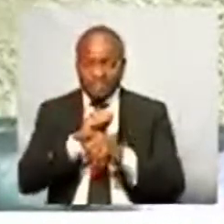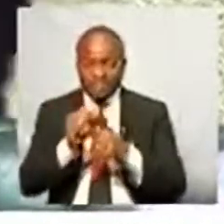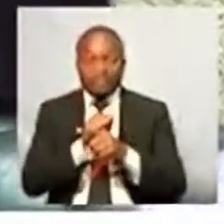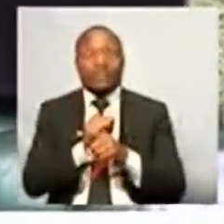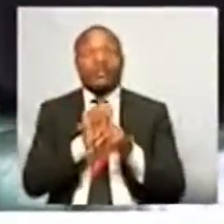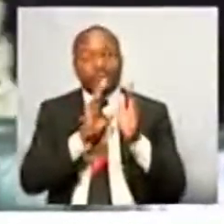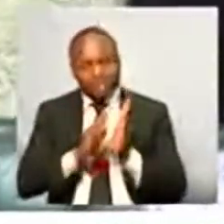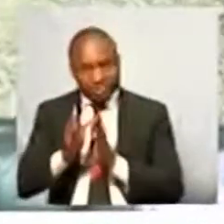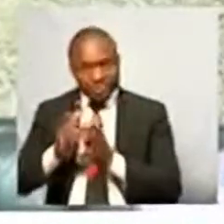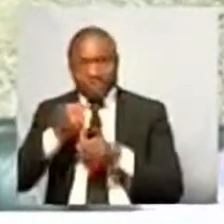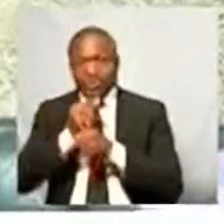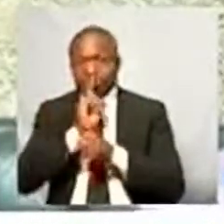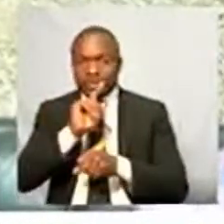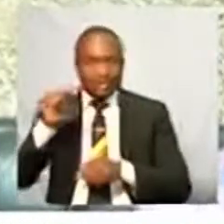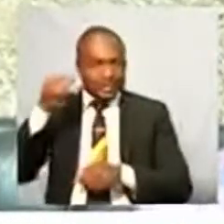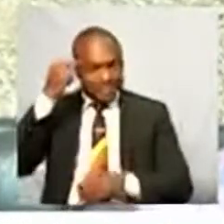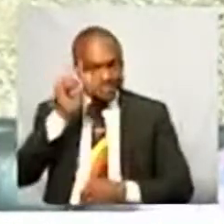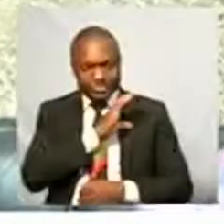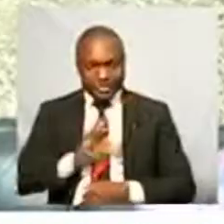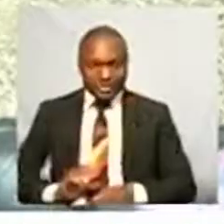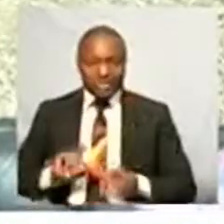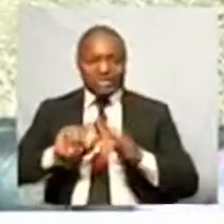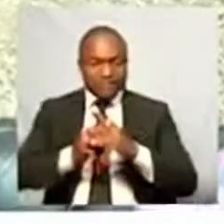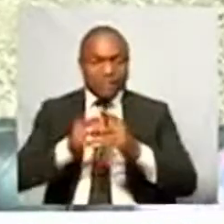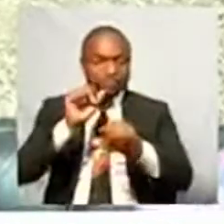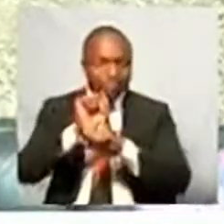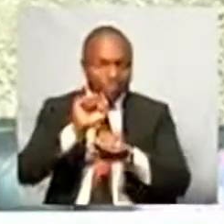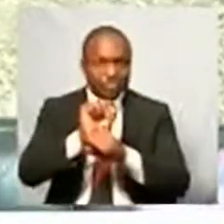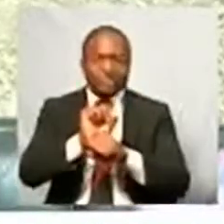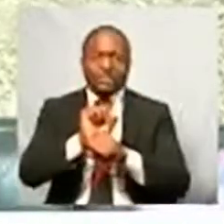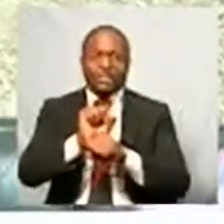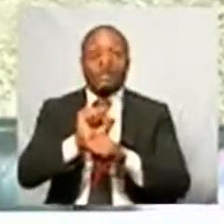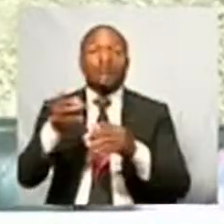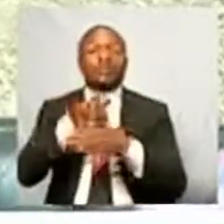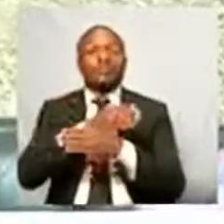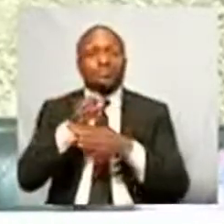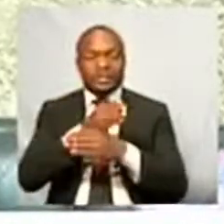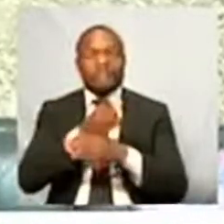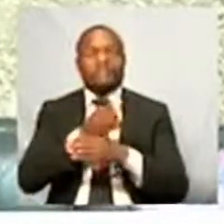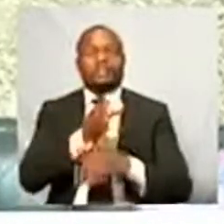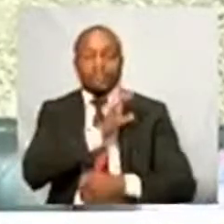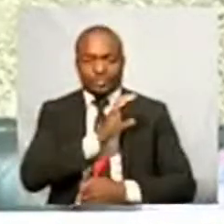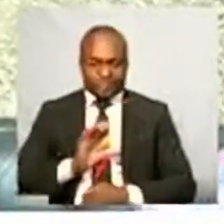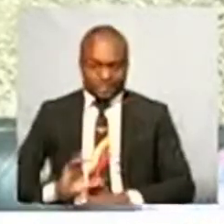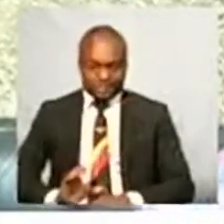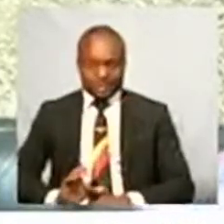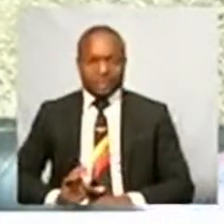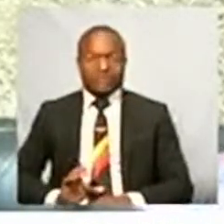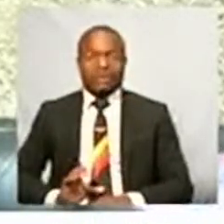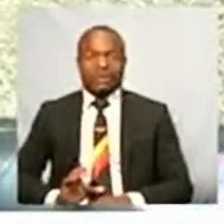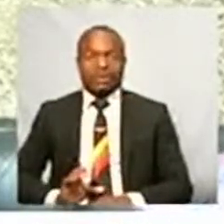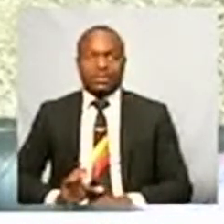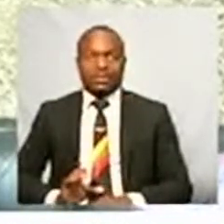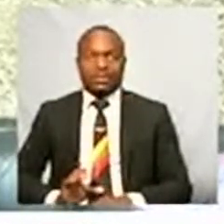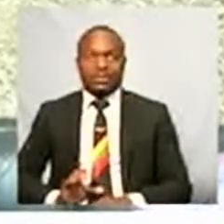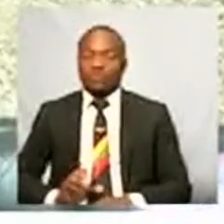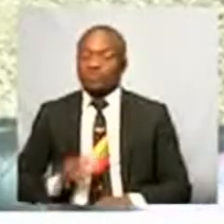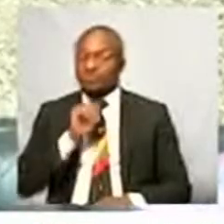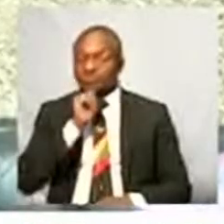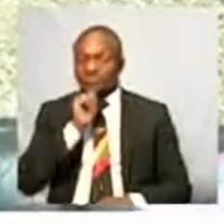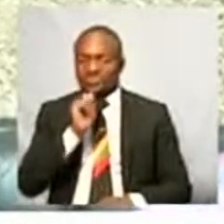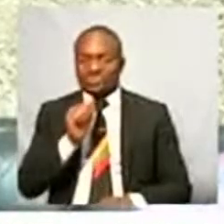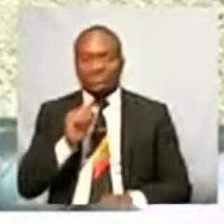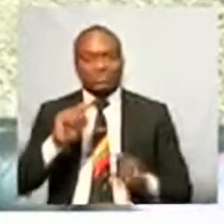that these state-owned enterprises started operating purely as business entities, then we are not going